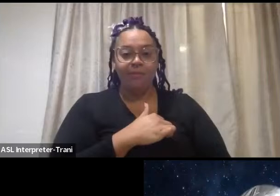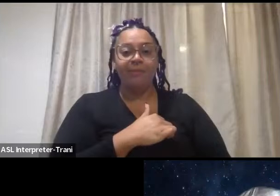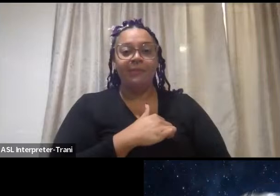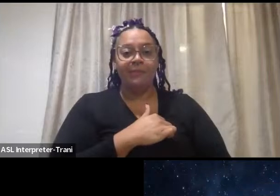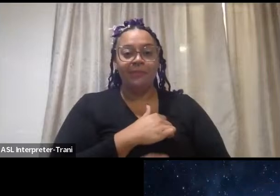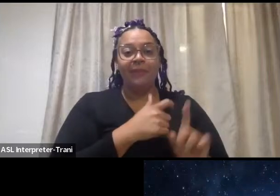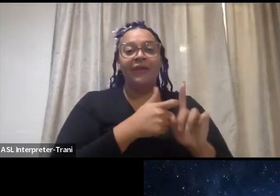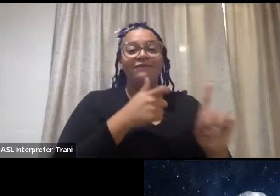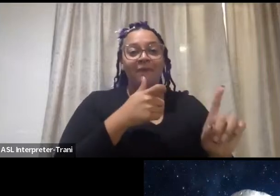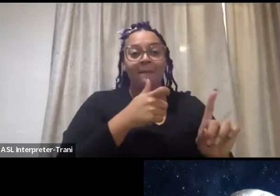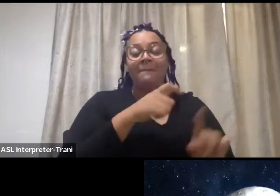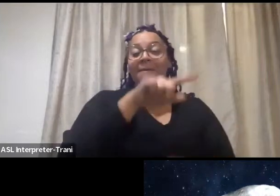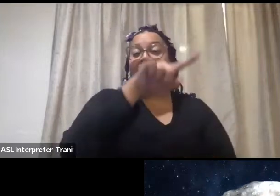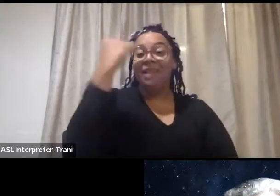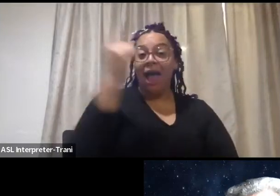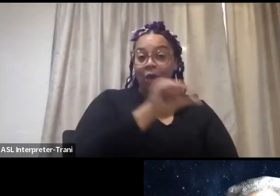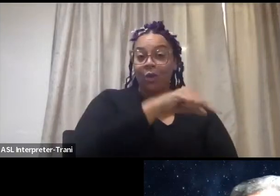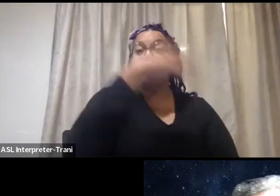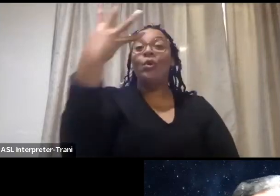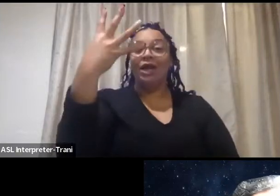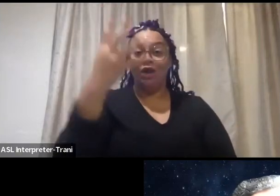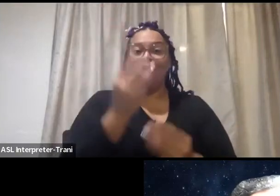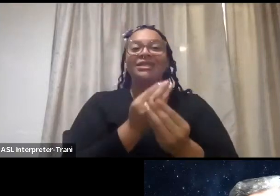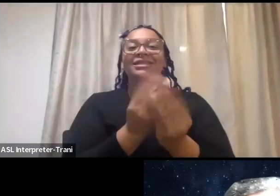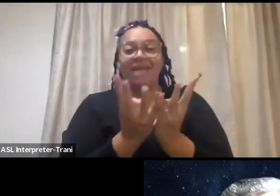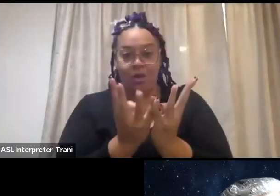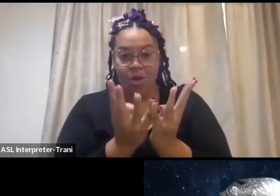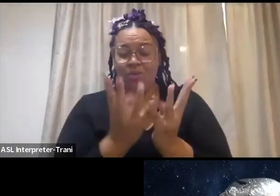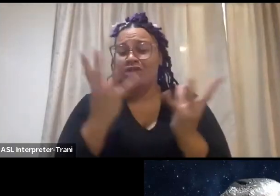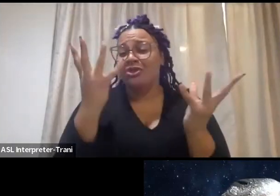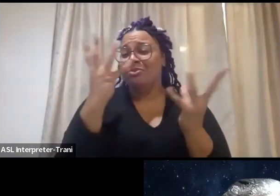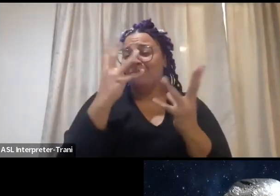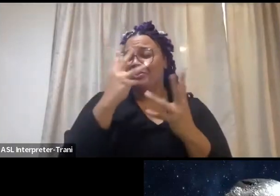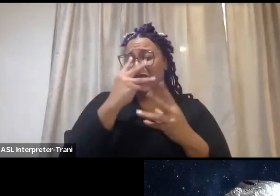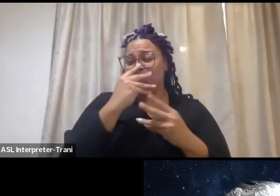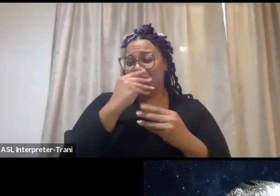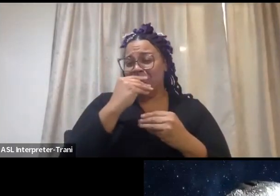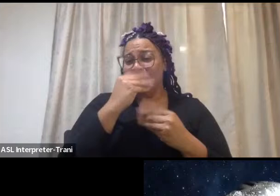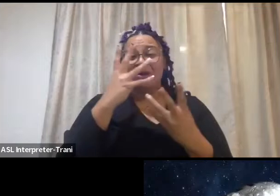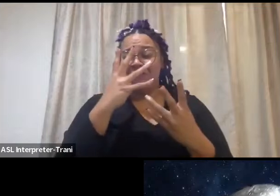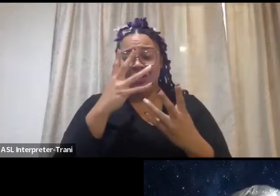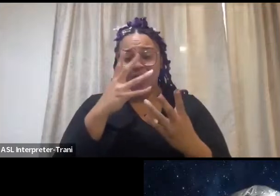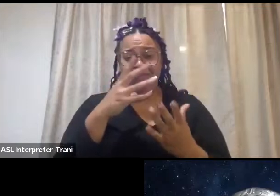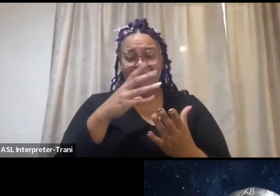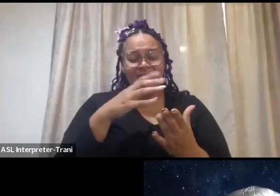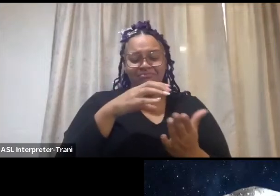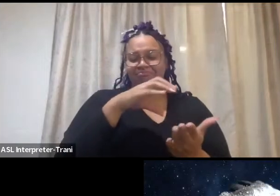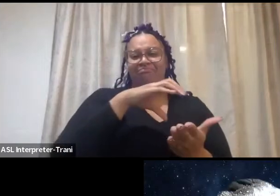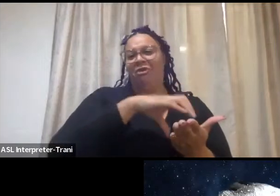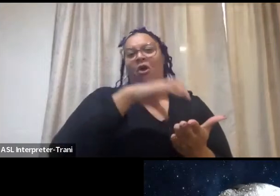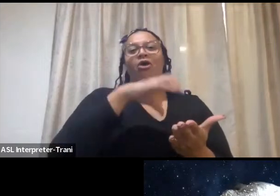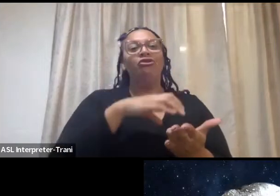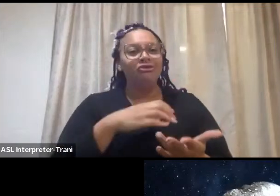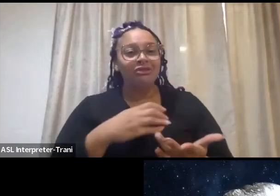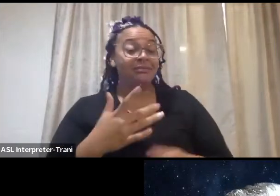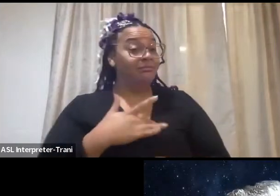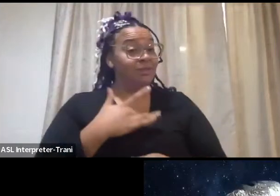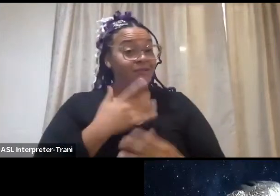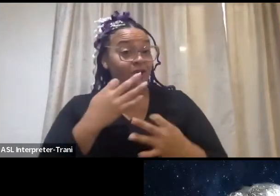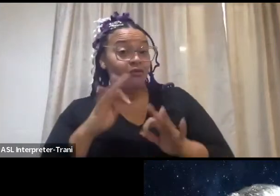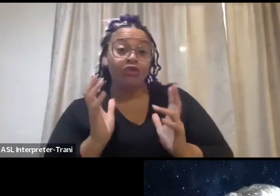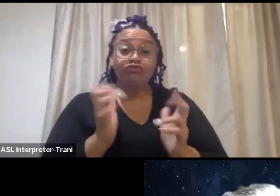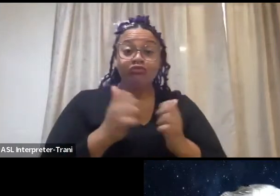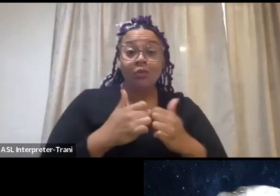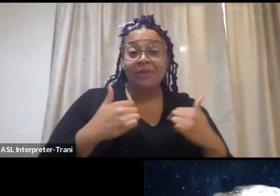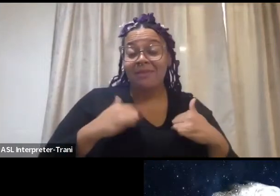Queer Tarot, which is a gorgeous deck if you haven't seen it. Y'all can feel free to chat me up later. I'm